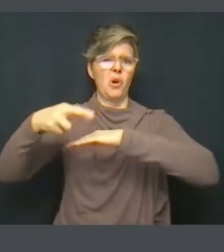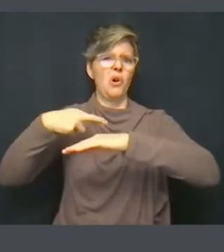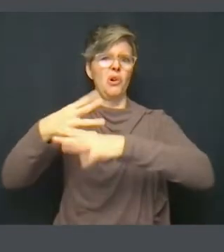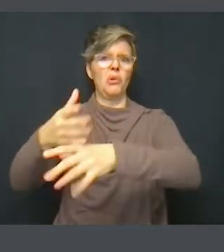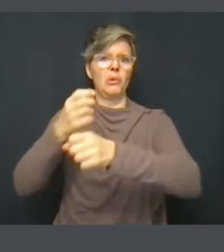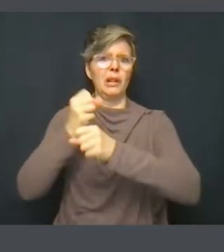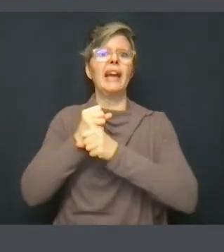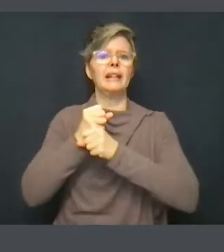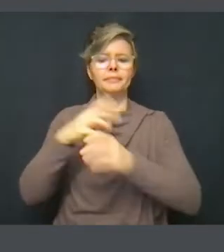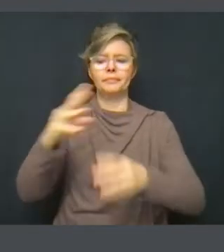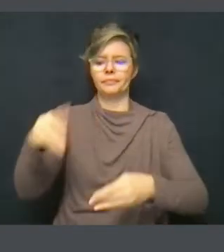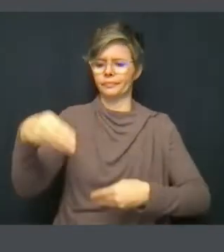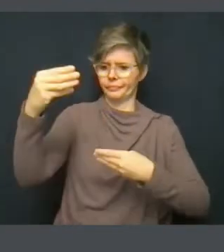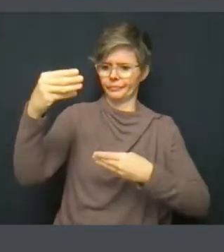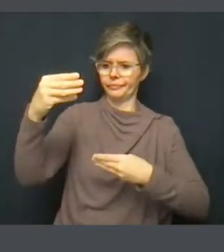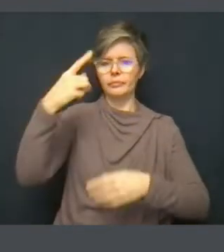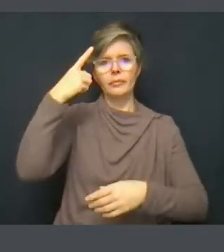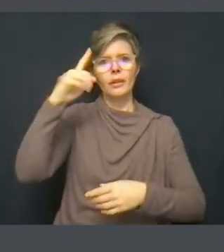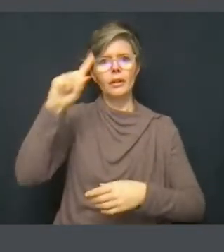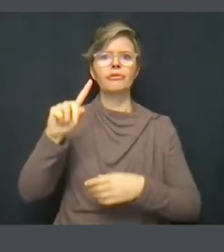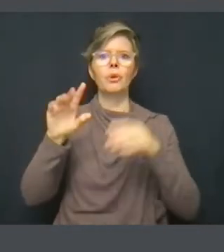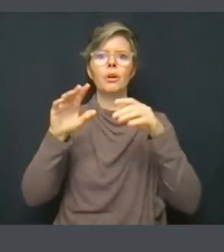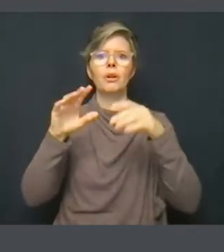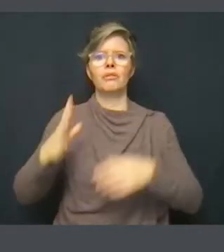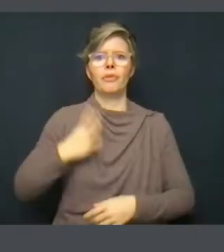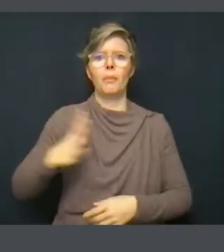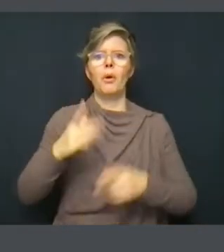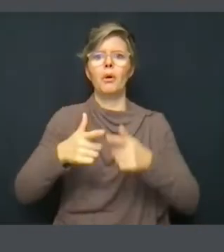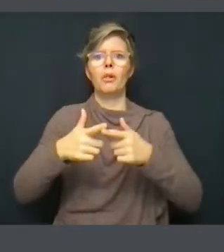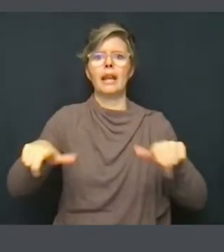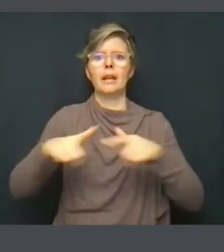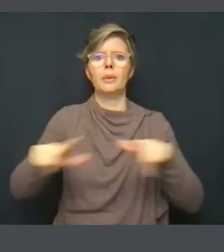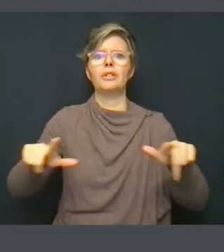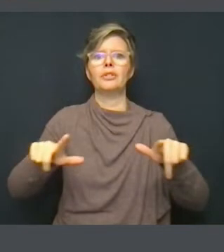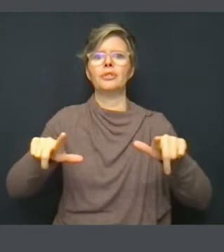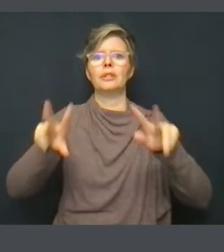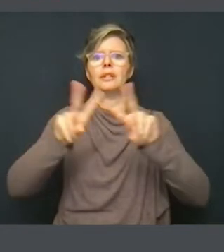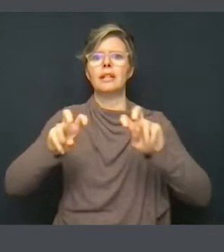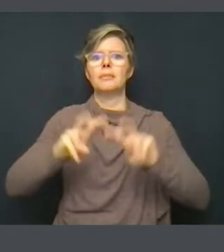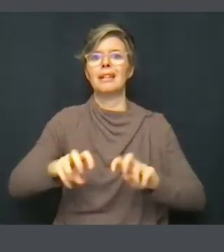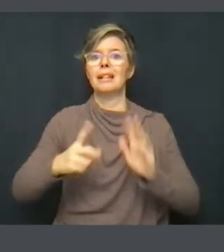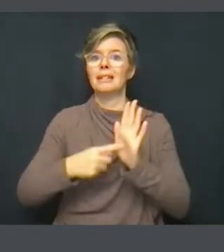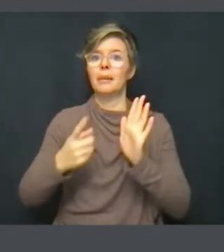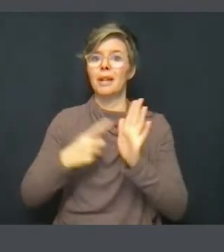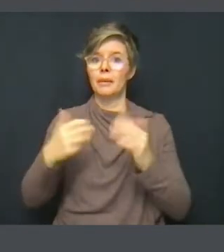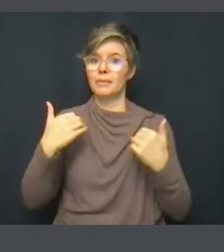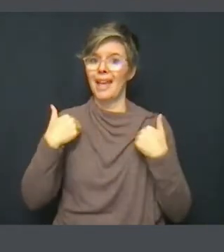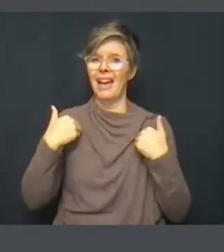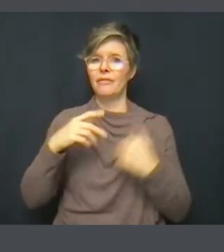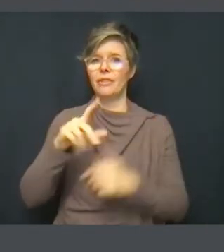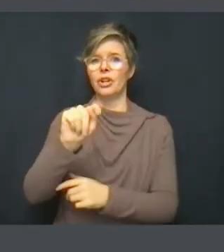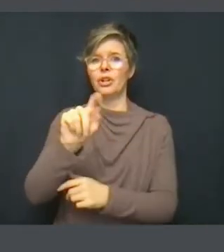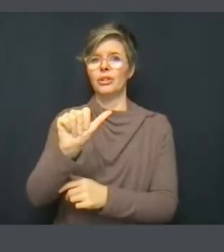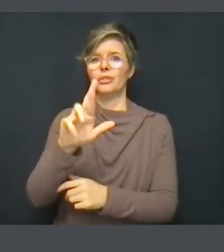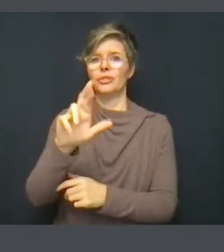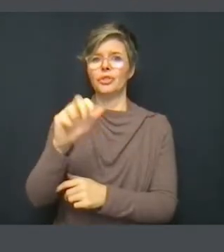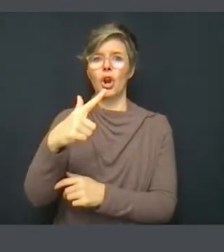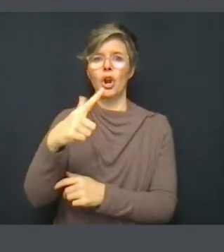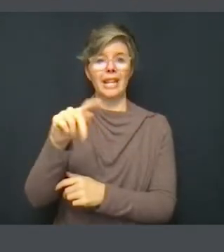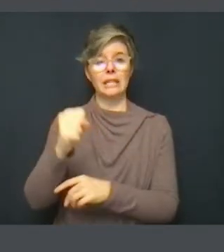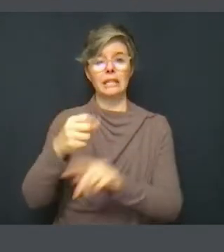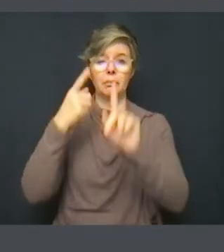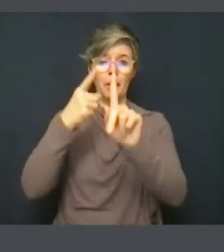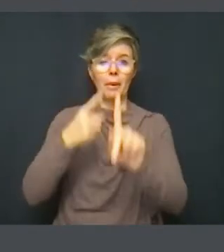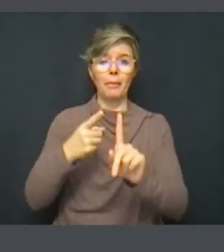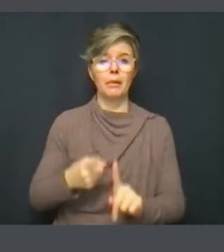learners, sometimes they're very well targeted and sometimes they're not, right? Sometimes we get referrals for kids where teachers are